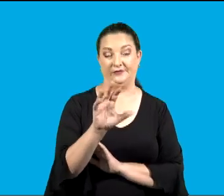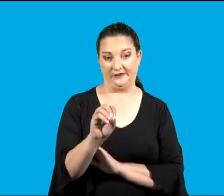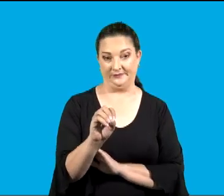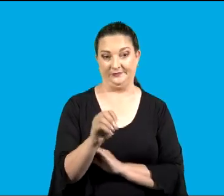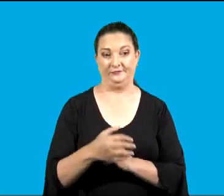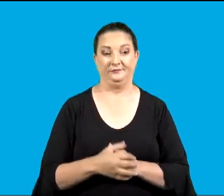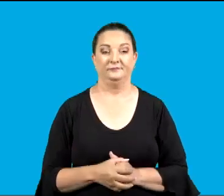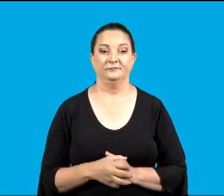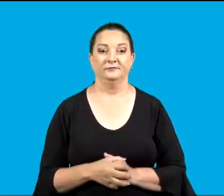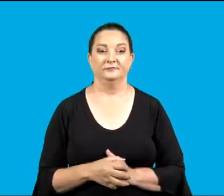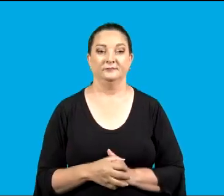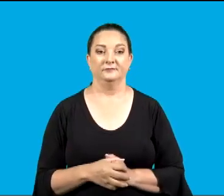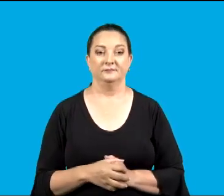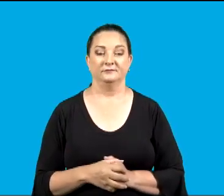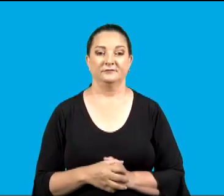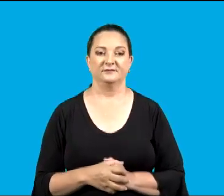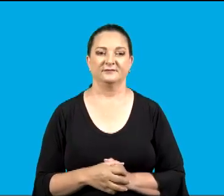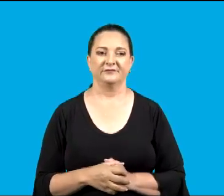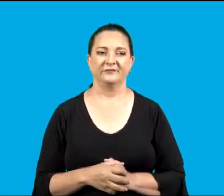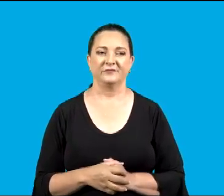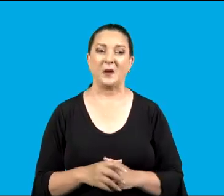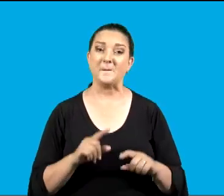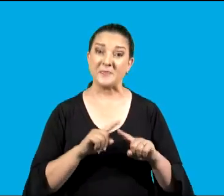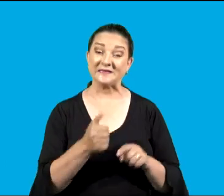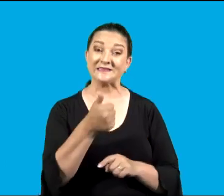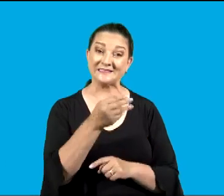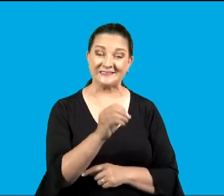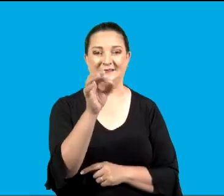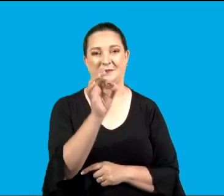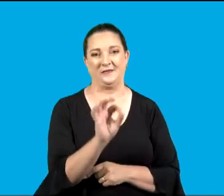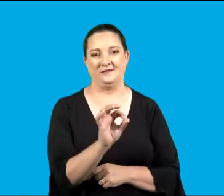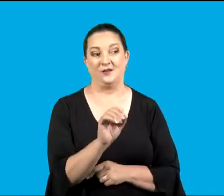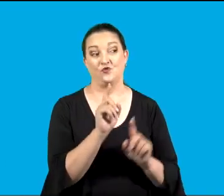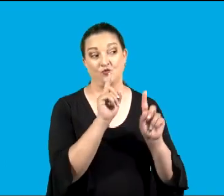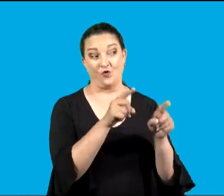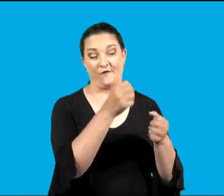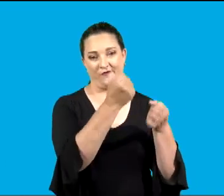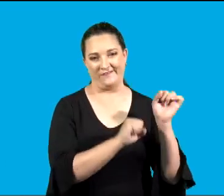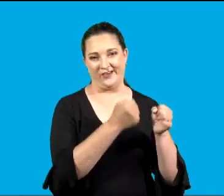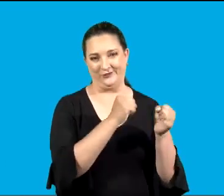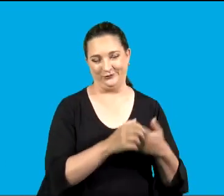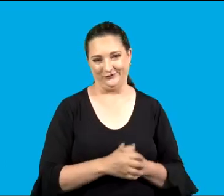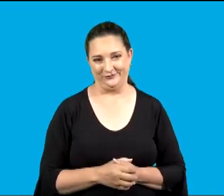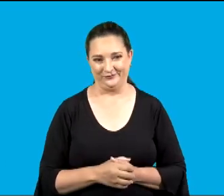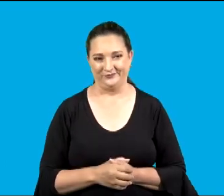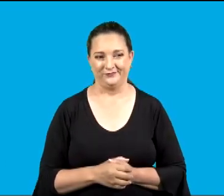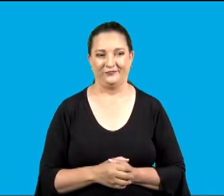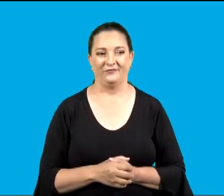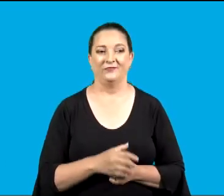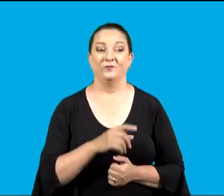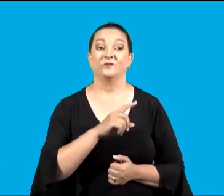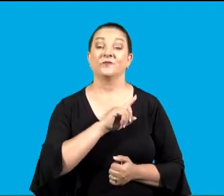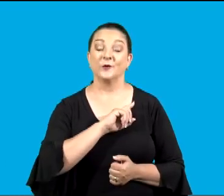22,750. Then I know that 60% goes to the factory. That